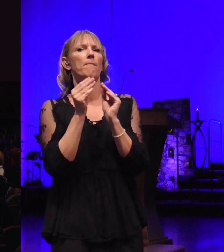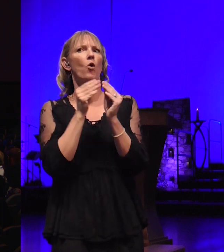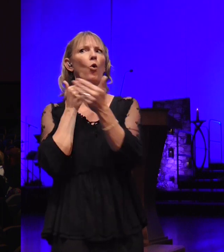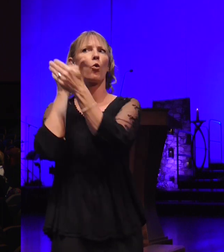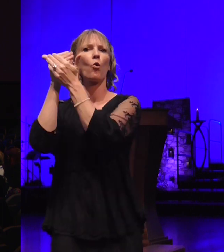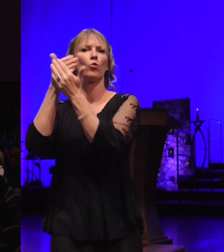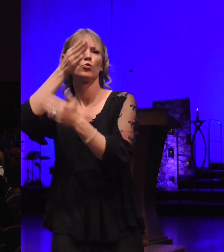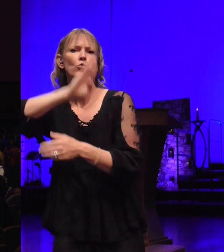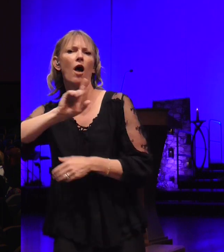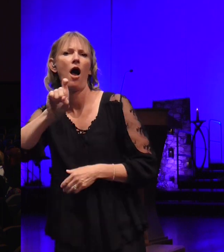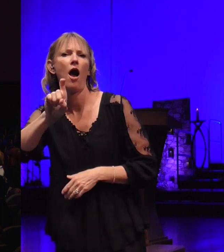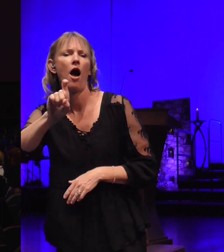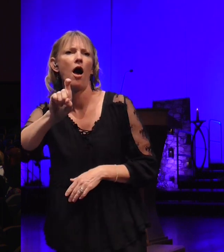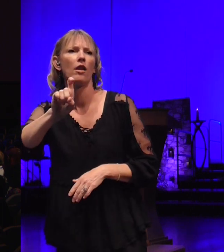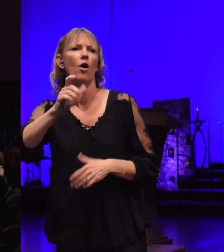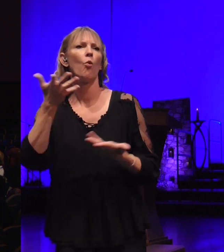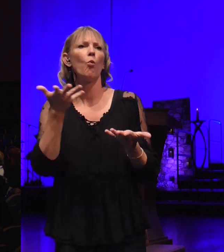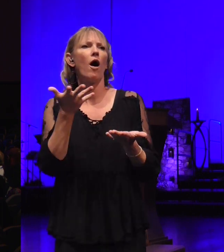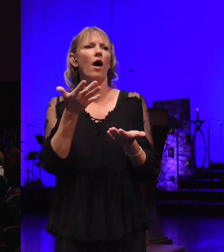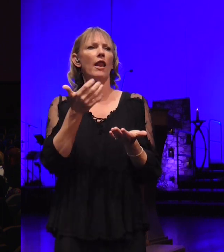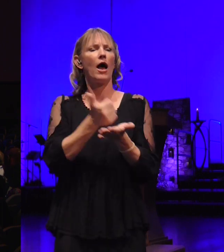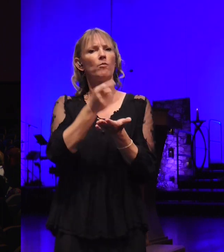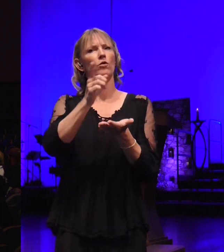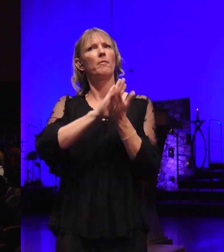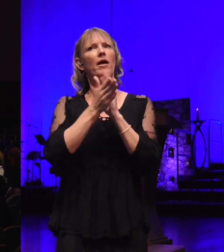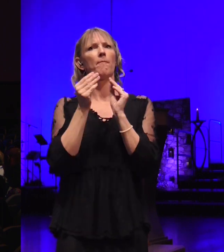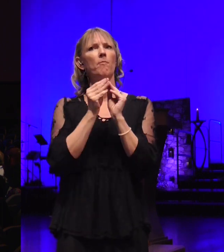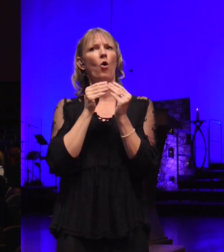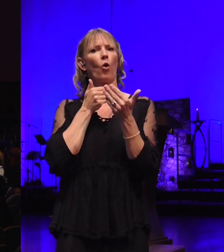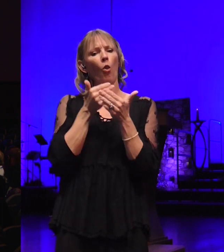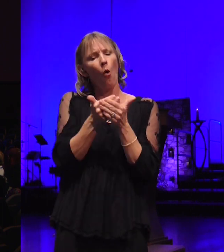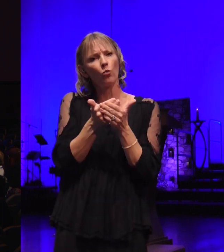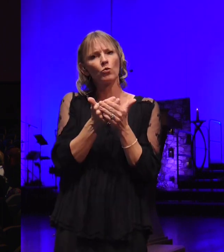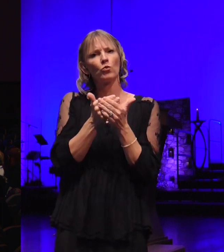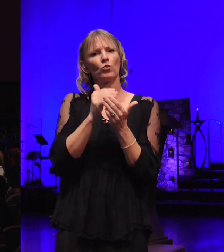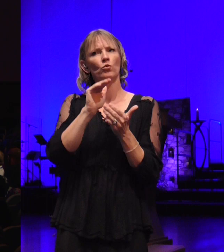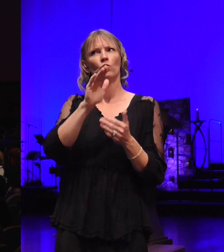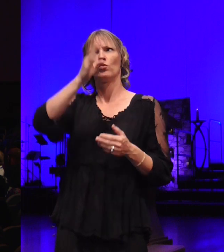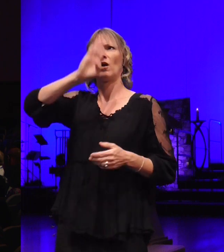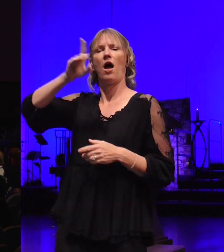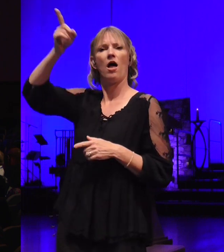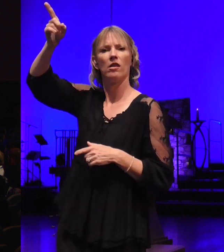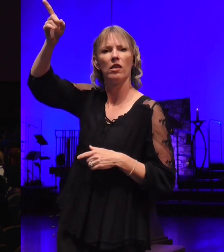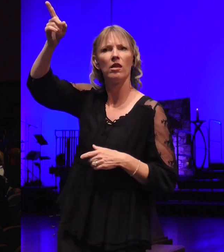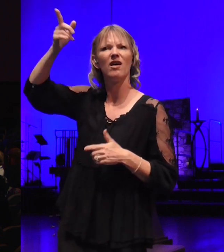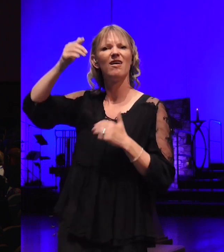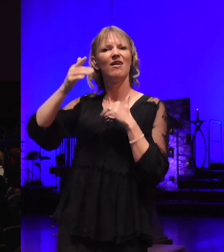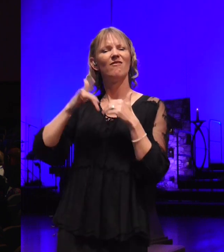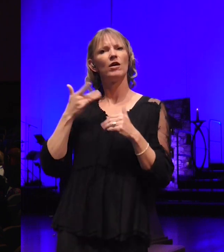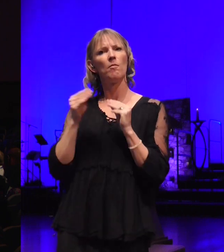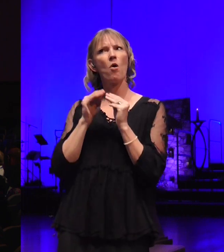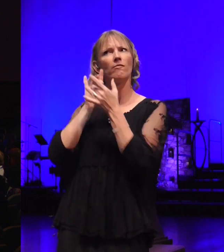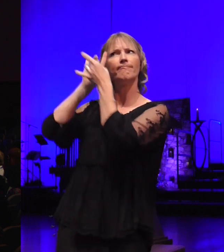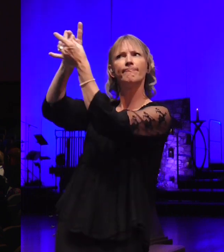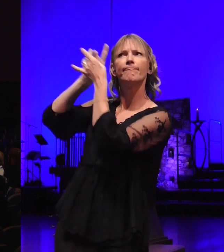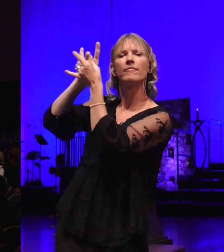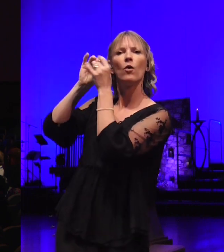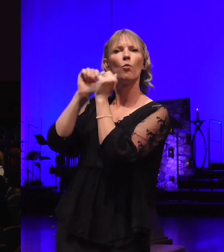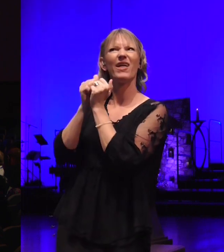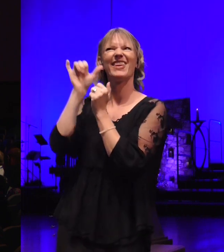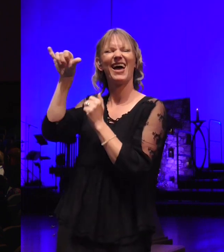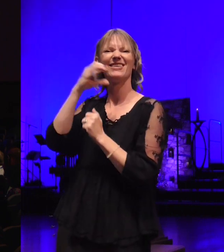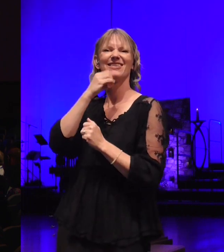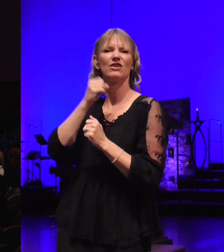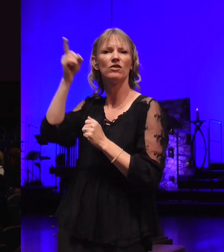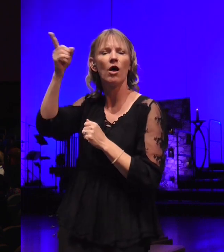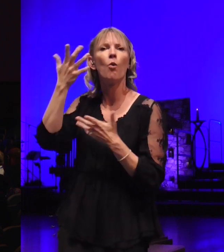What's getting you closer to your source? Feeling more connected with something sacred. What's getting you closer